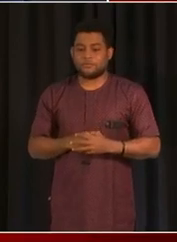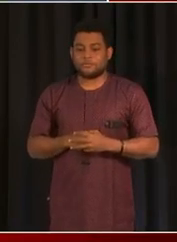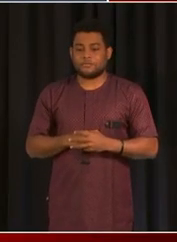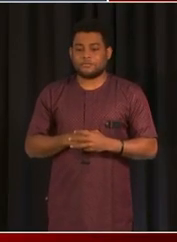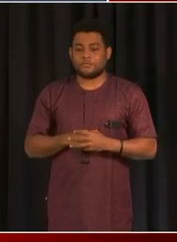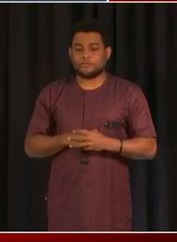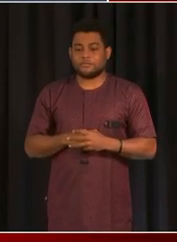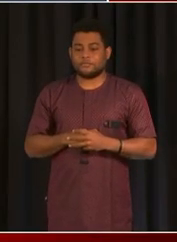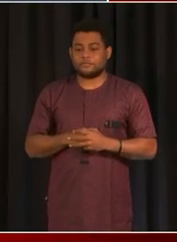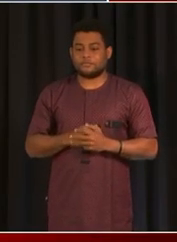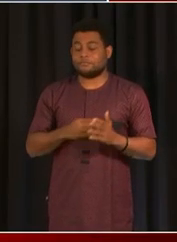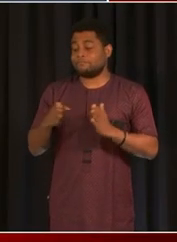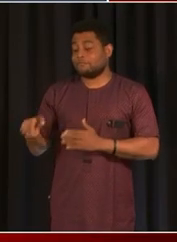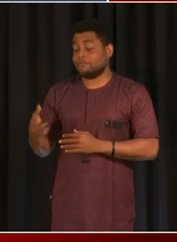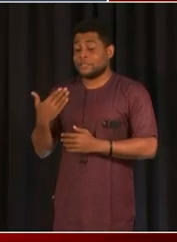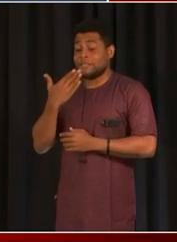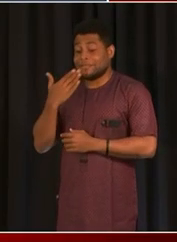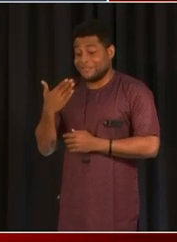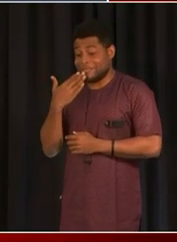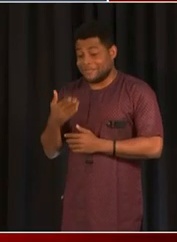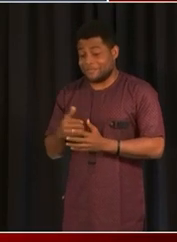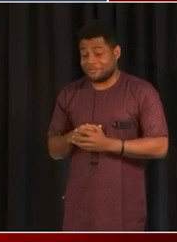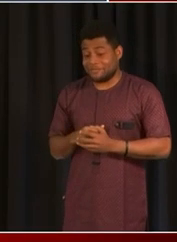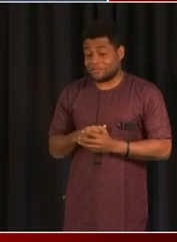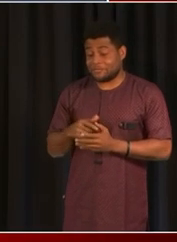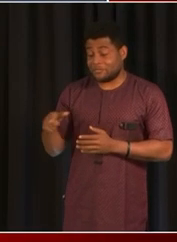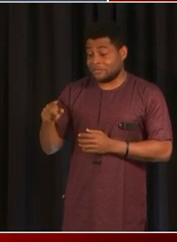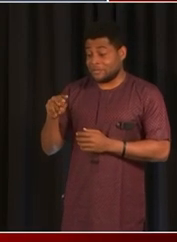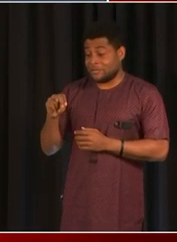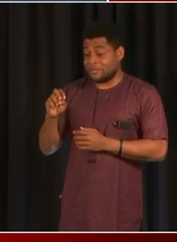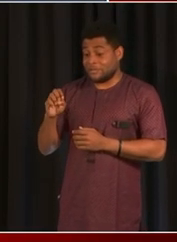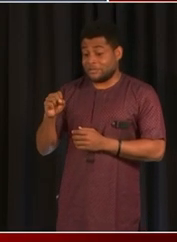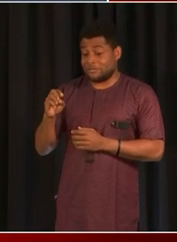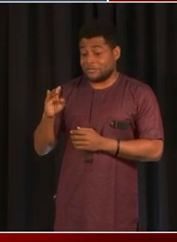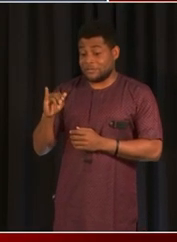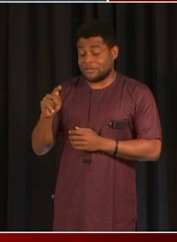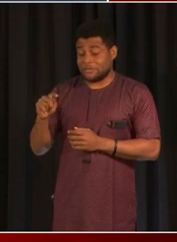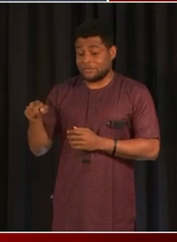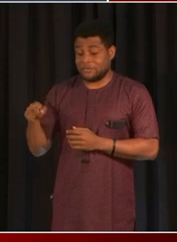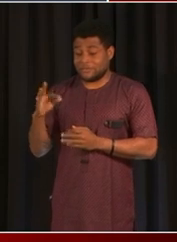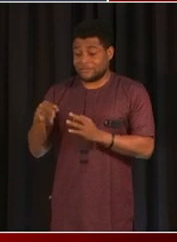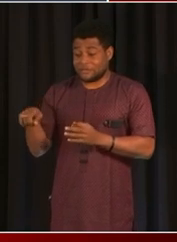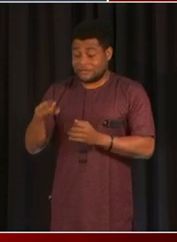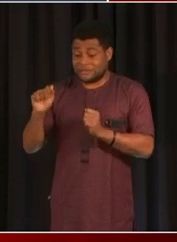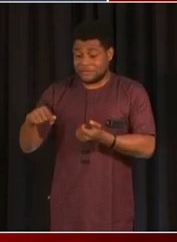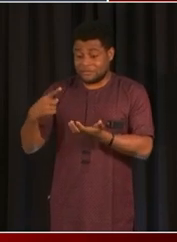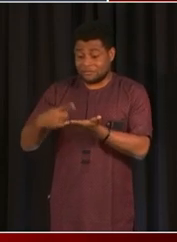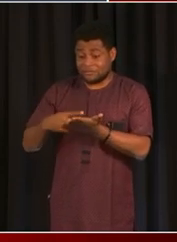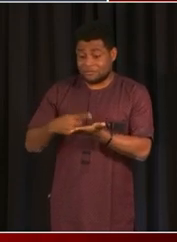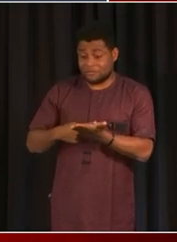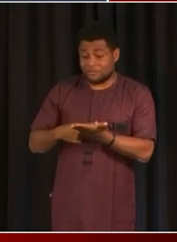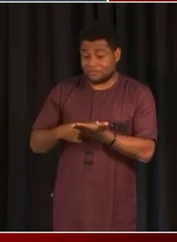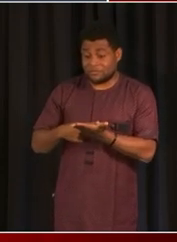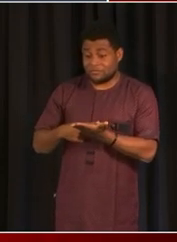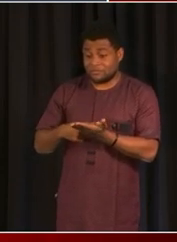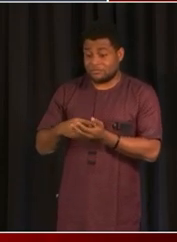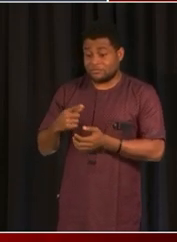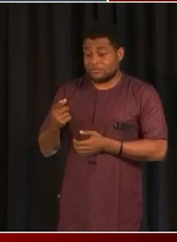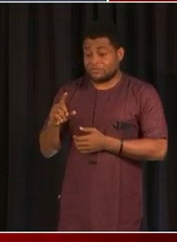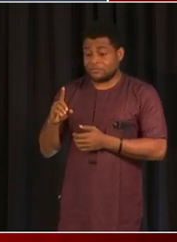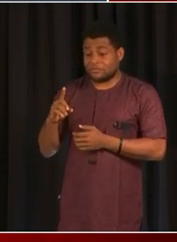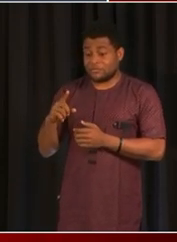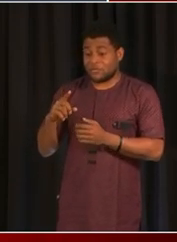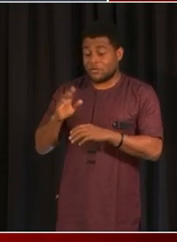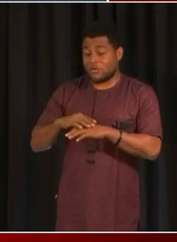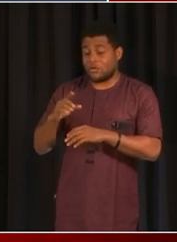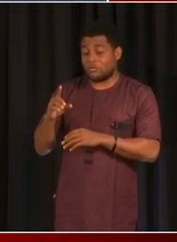So we, and Dr. Nesbitt, if you can also speak to the FDA's or the Sure. CDC's